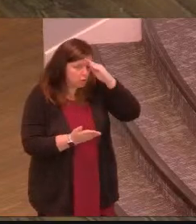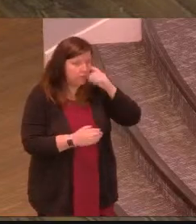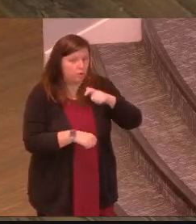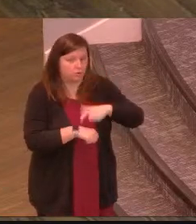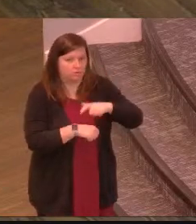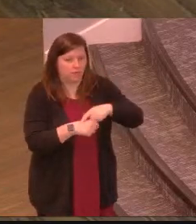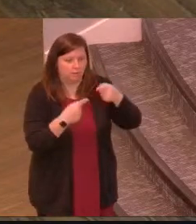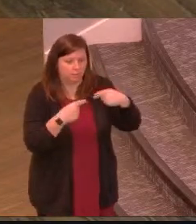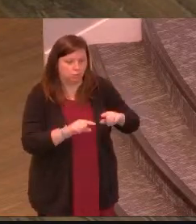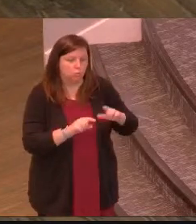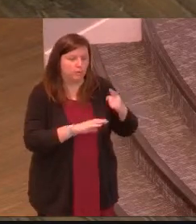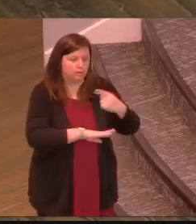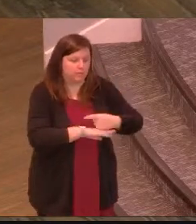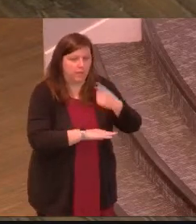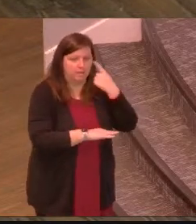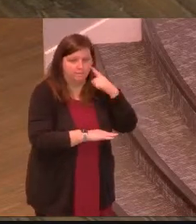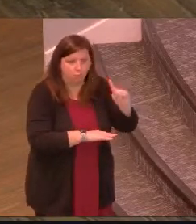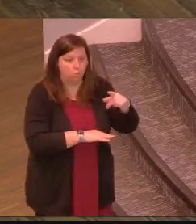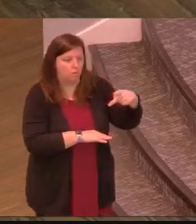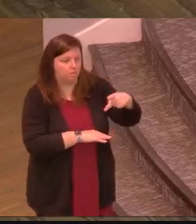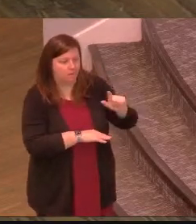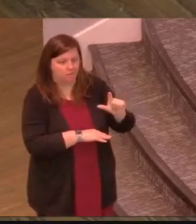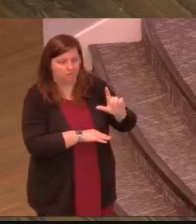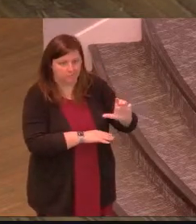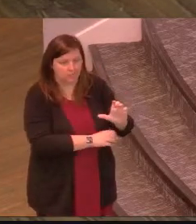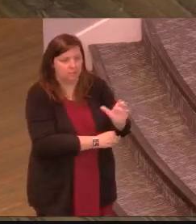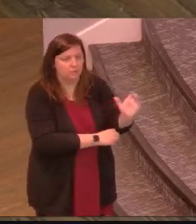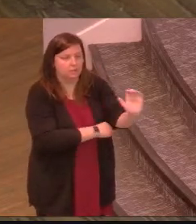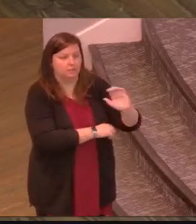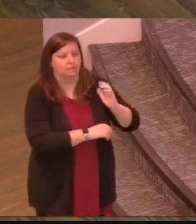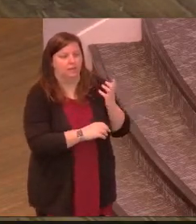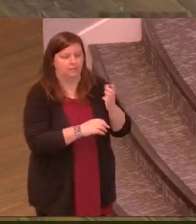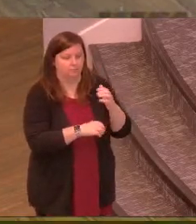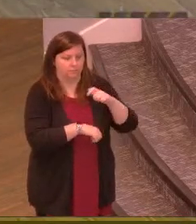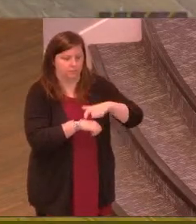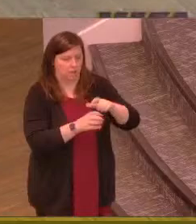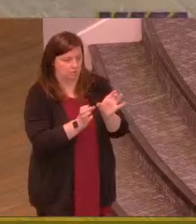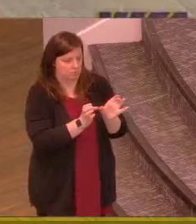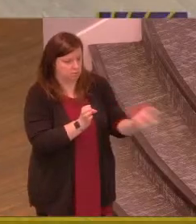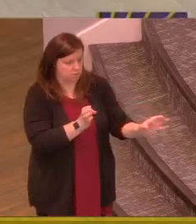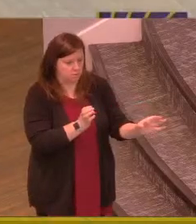or setting time aside. What is it? Is it about a meeting? Is it about